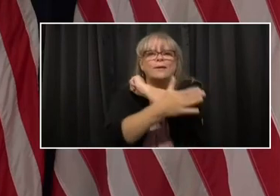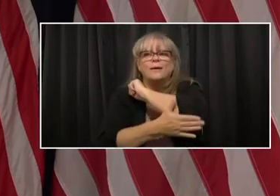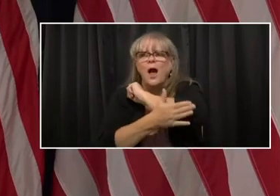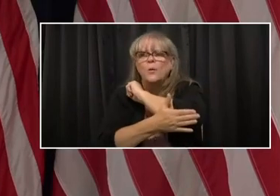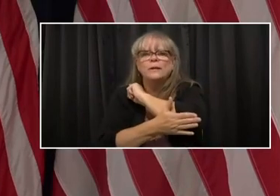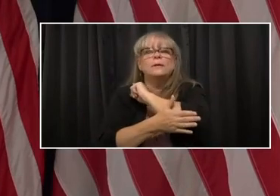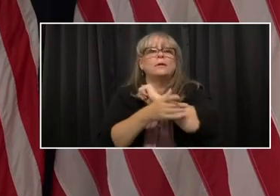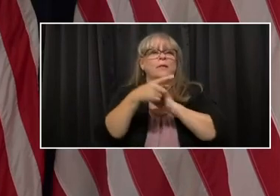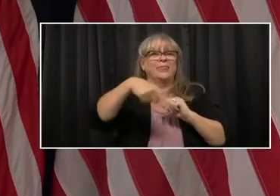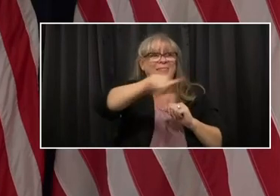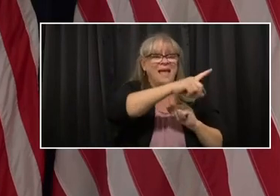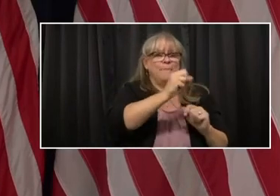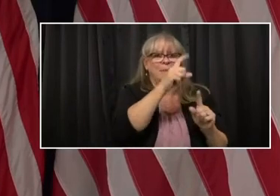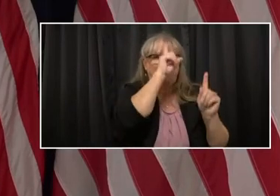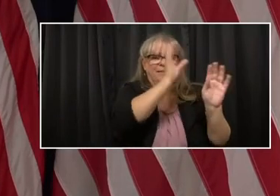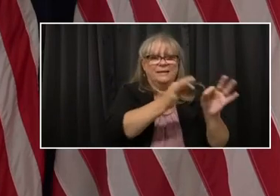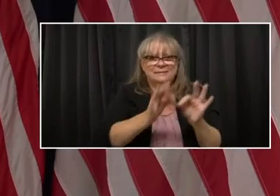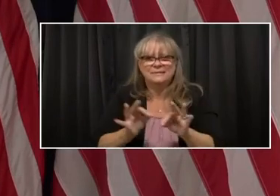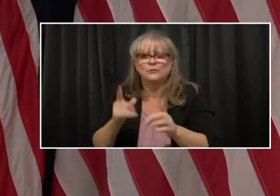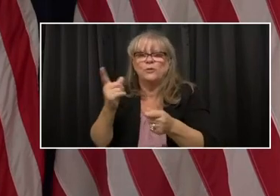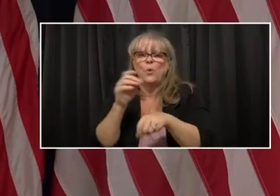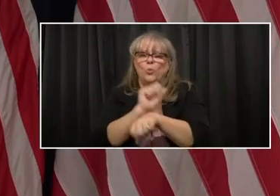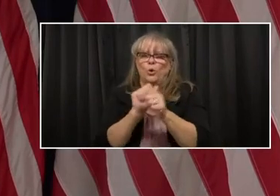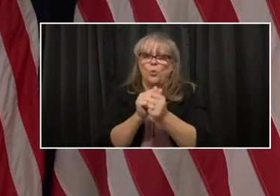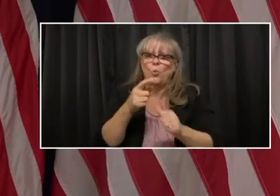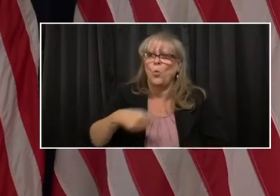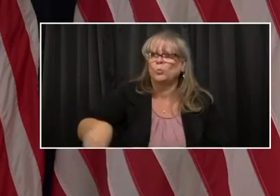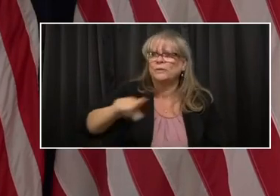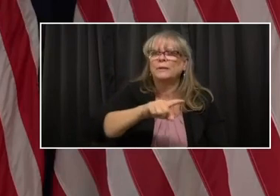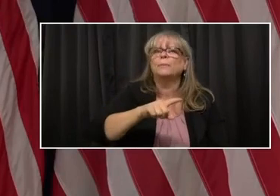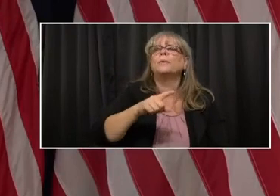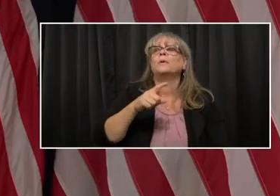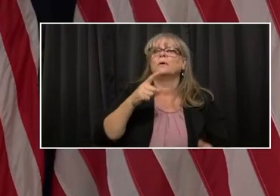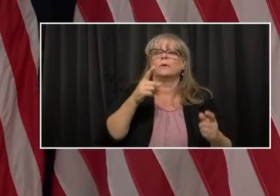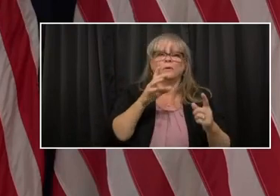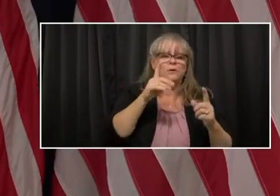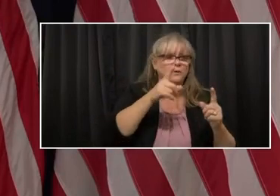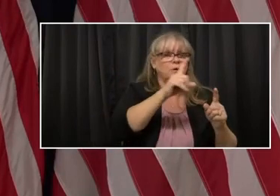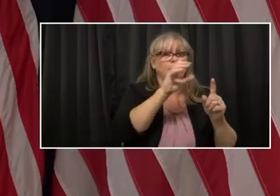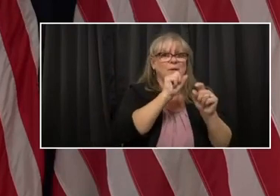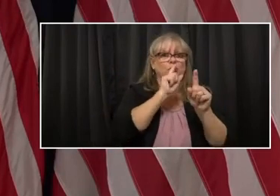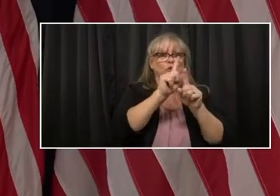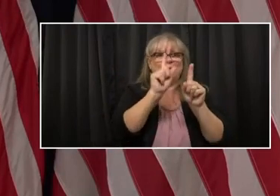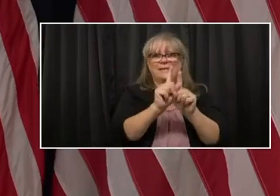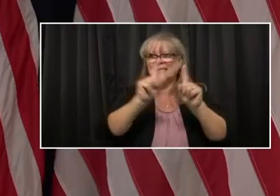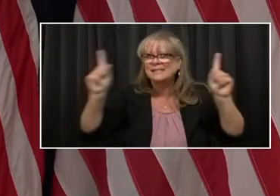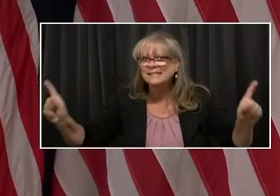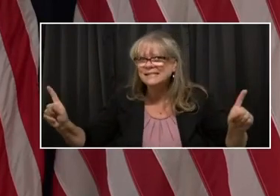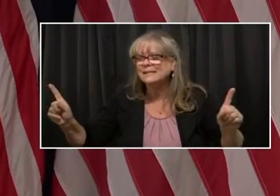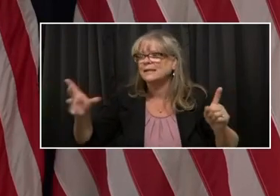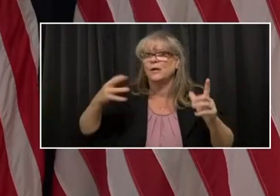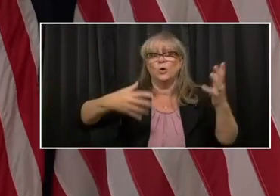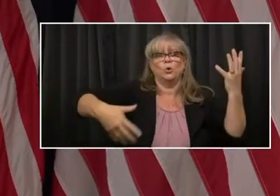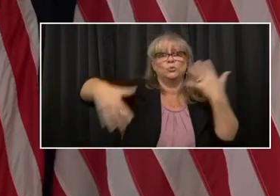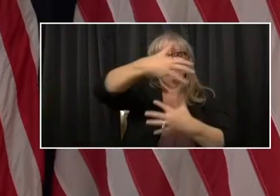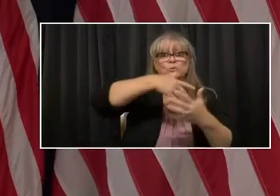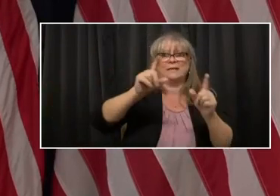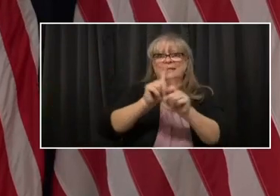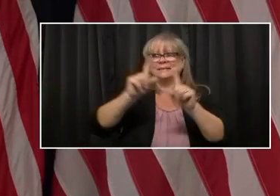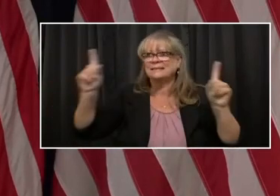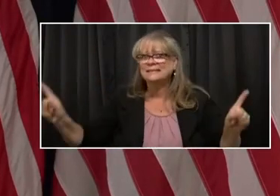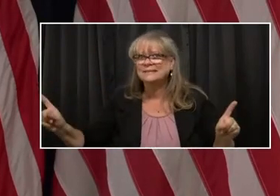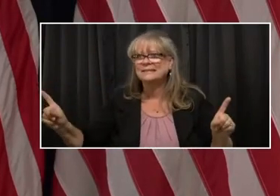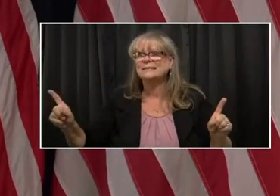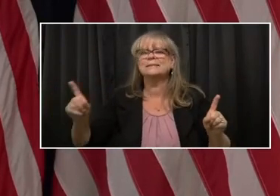doing school, social distancing, cohort protection. Really, it's among our top priorities to safely